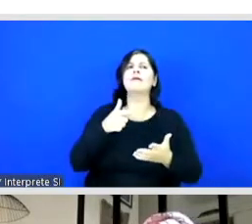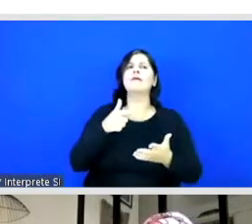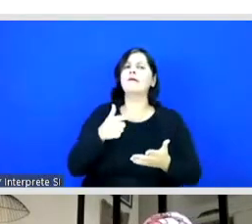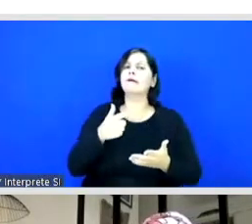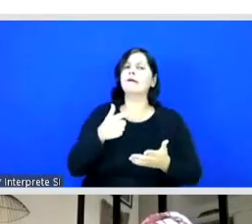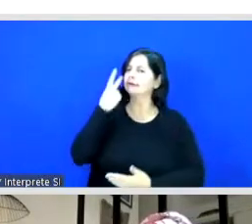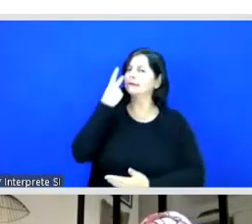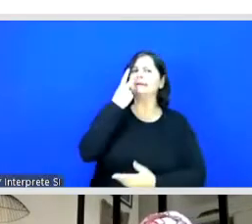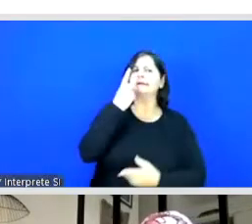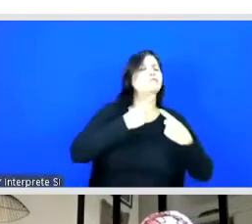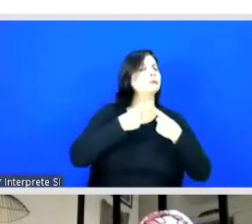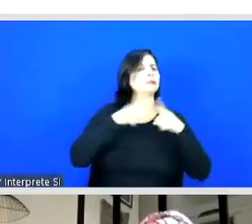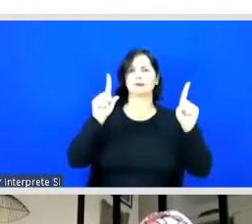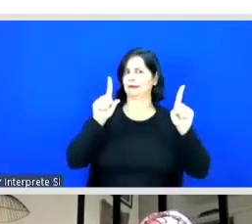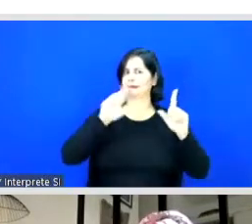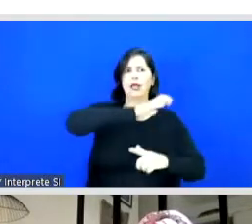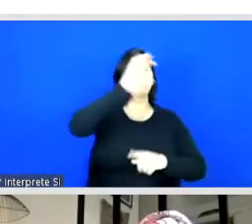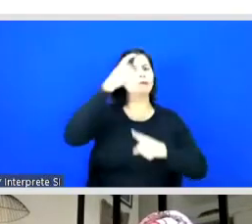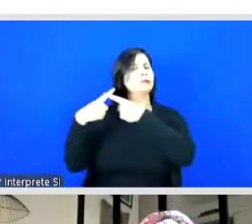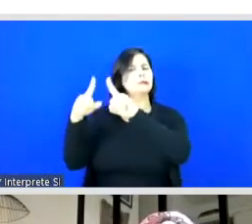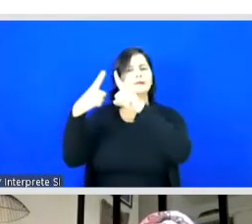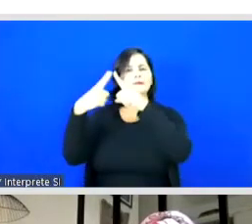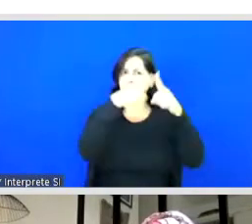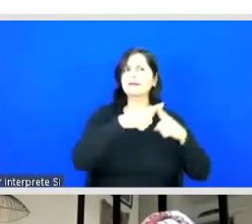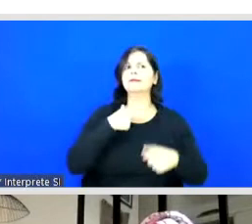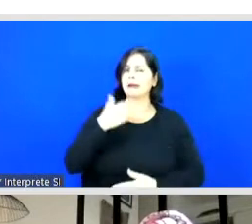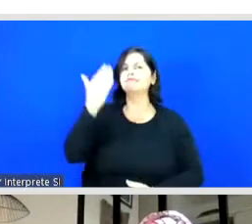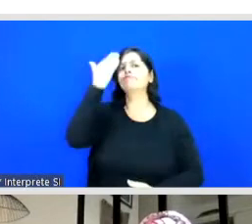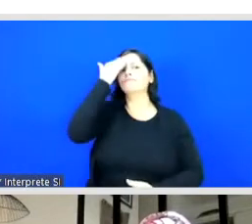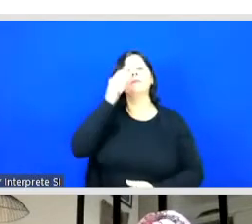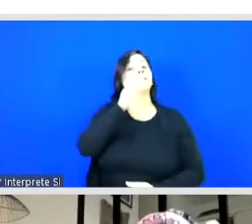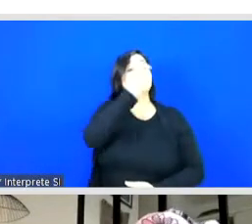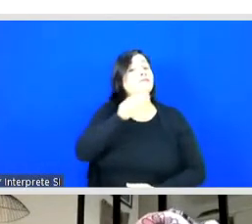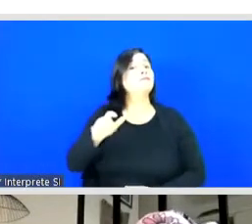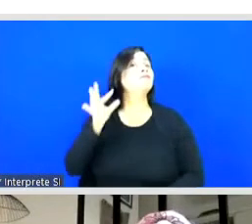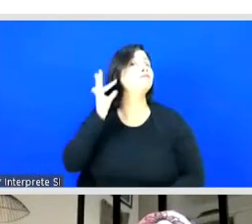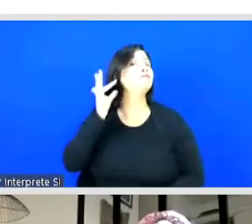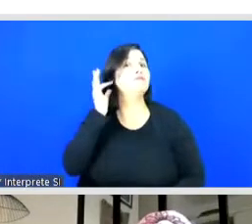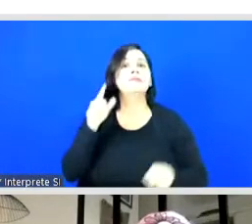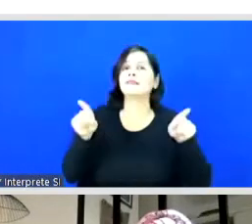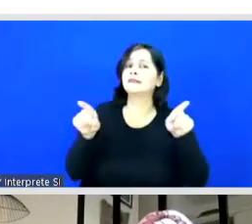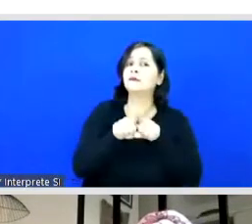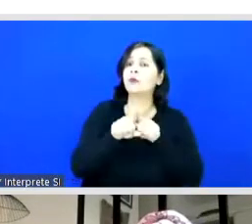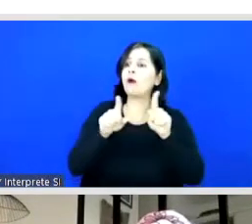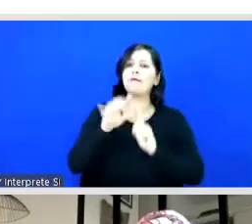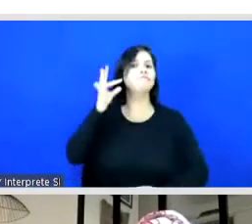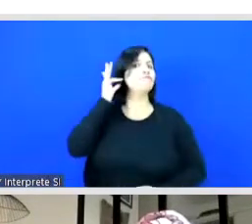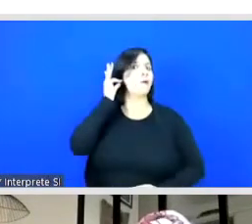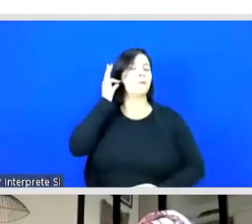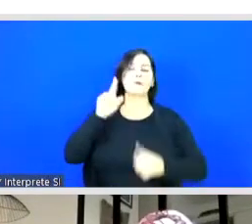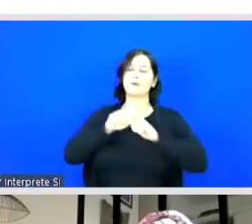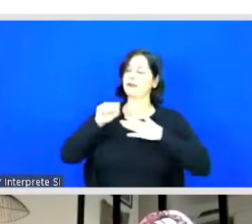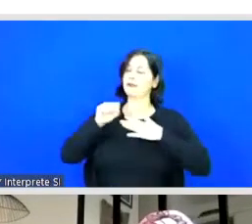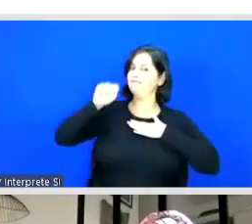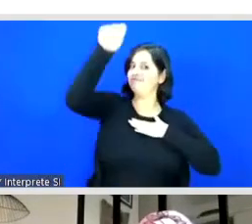they are creating a solution even alone with the climate change impact. So I'm going to stop here, but it will be